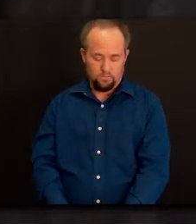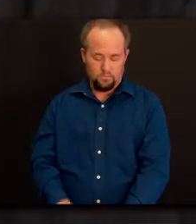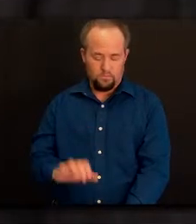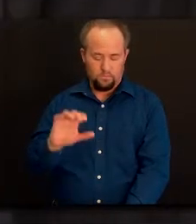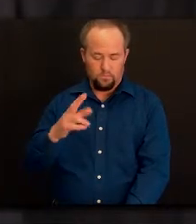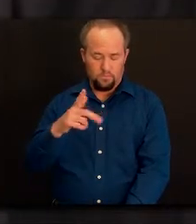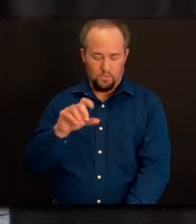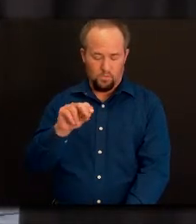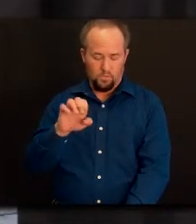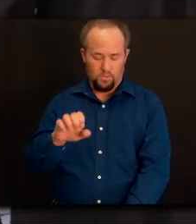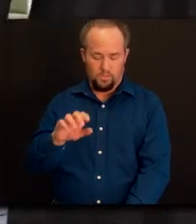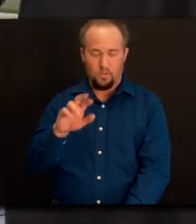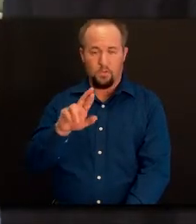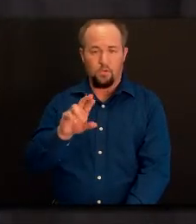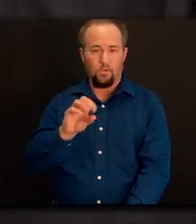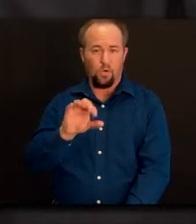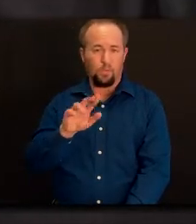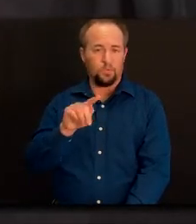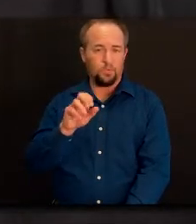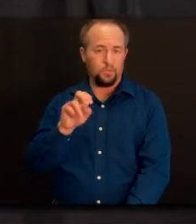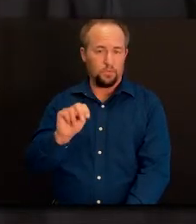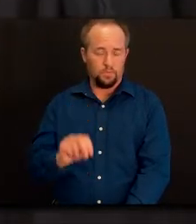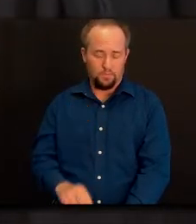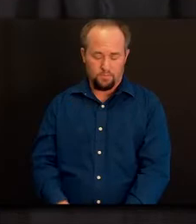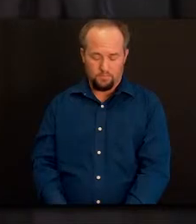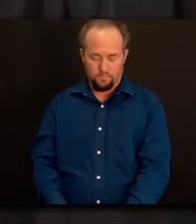Chloe Jean Robertson.